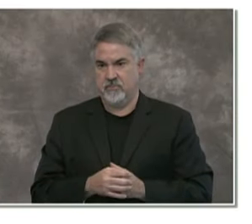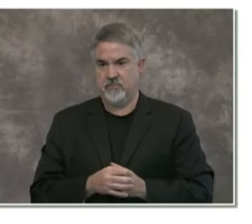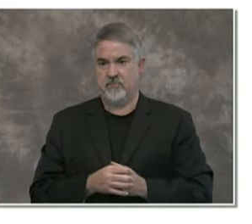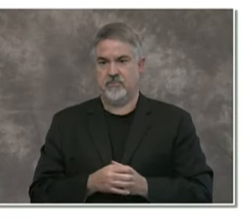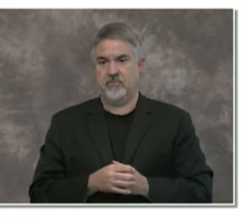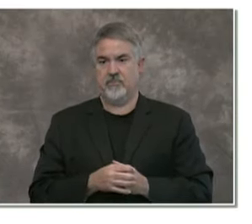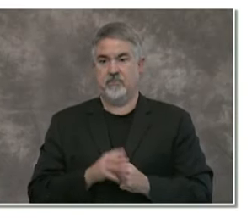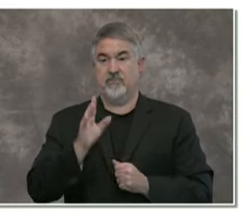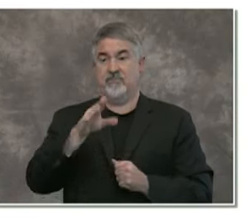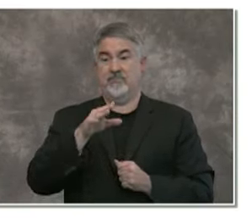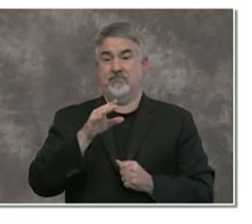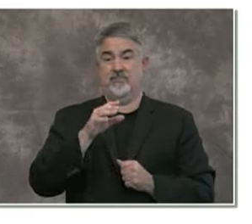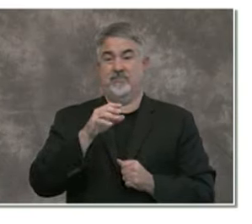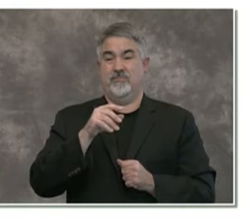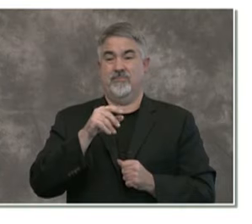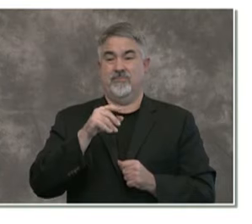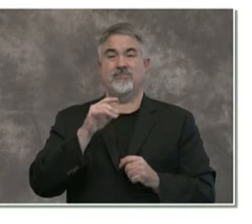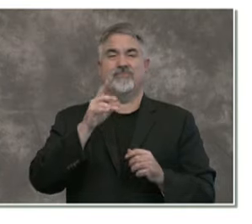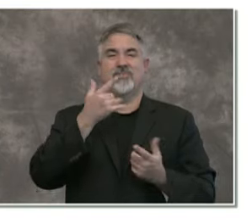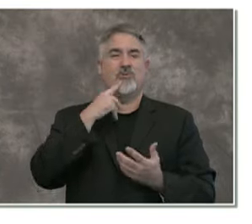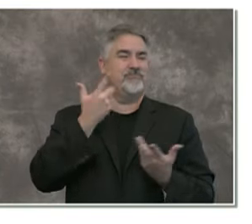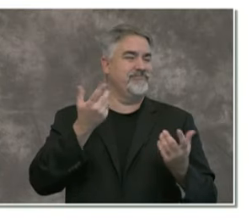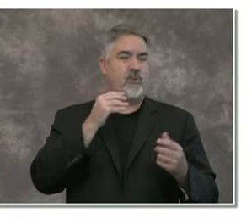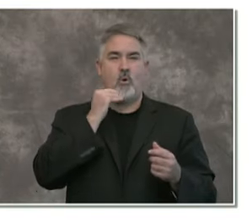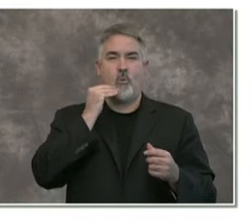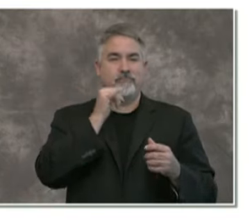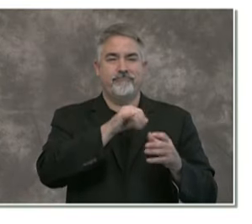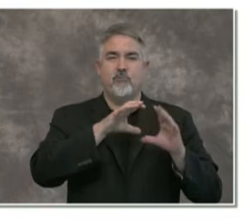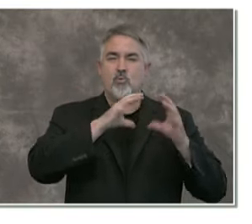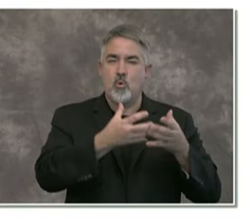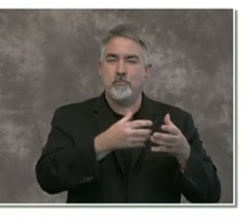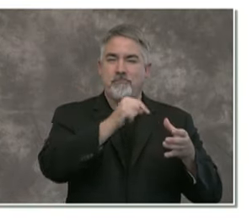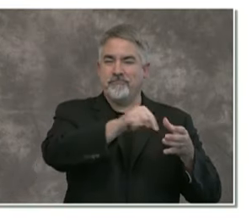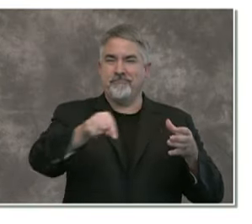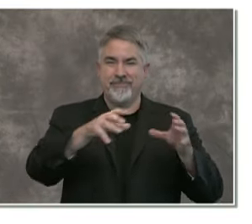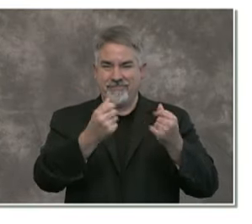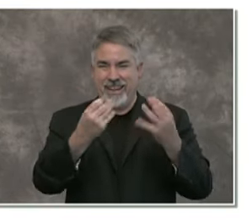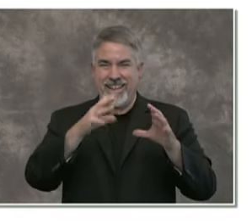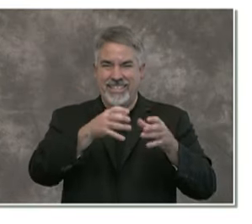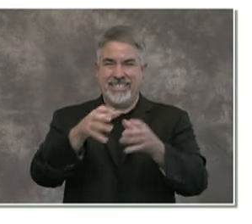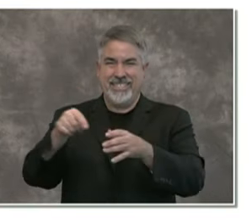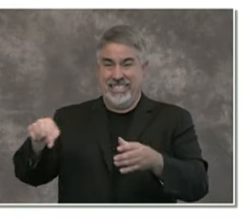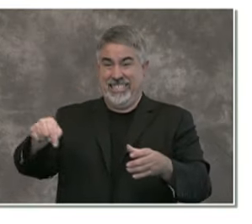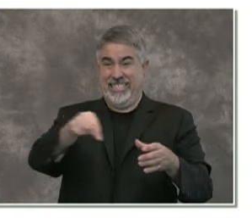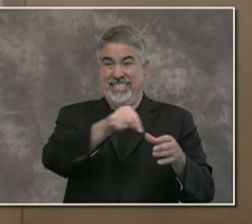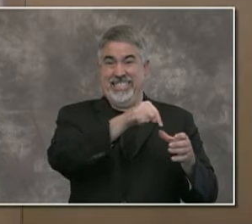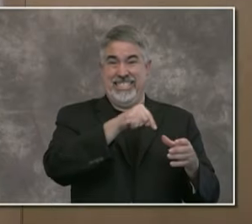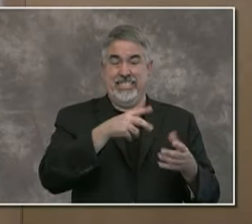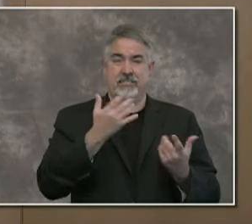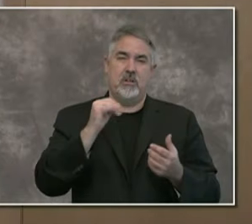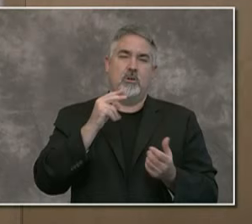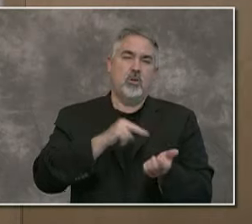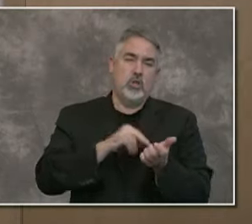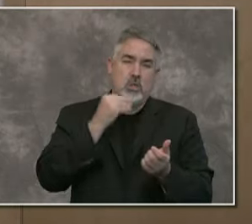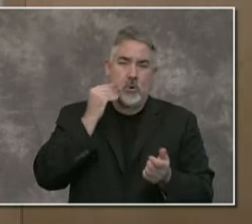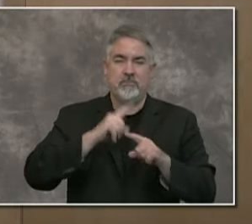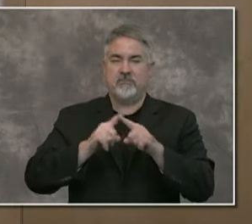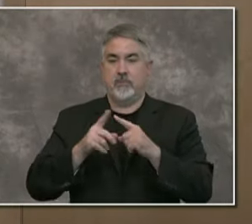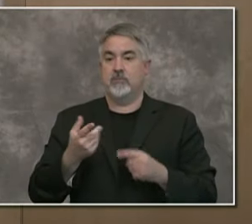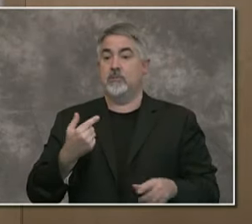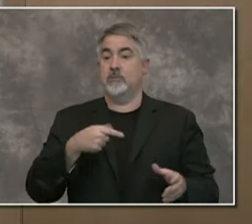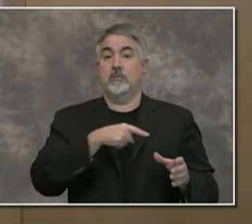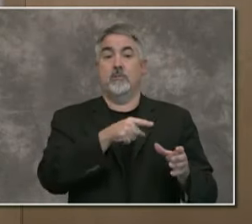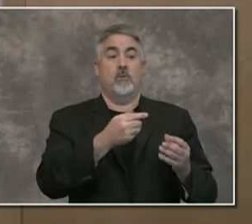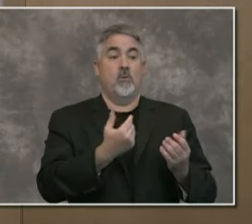and community settings, today we are not reporting any additional new outbreaks and remain at a